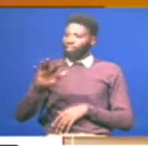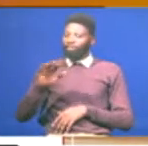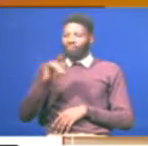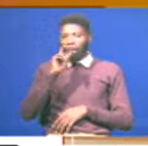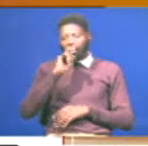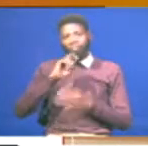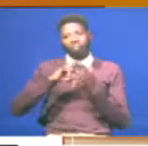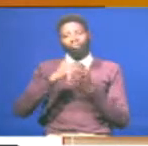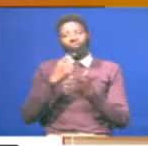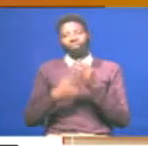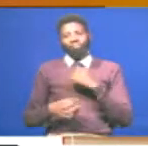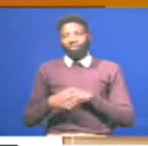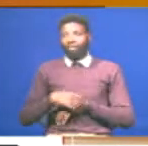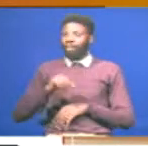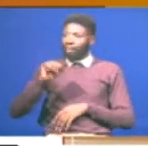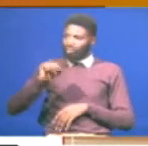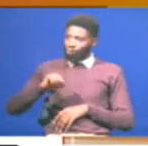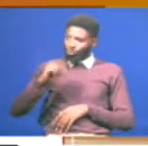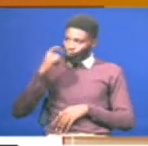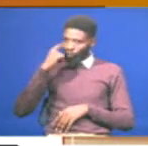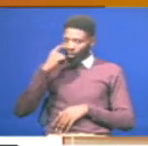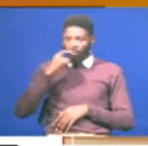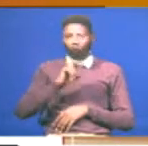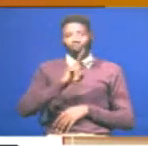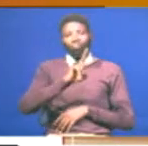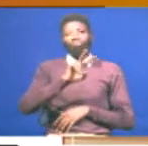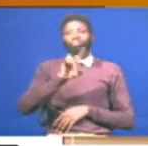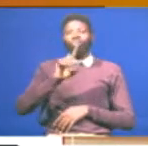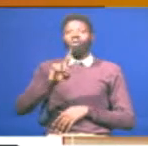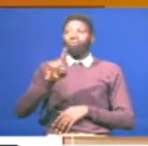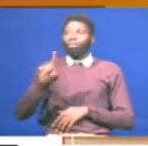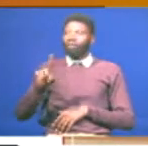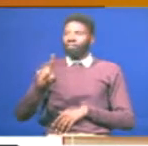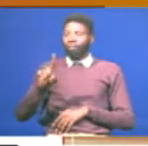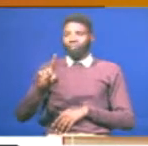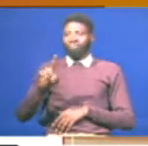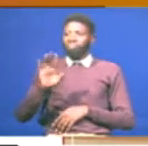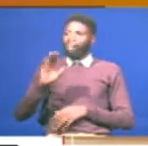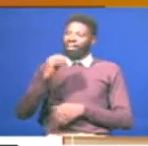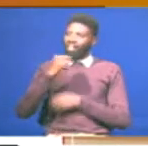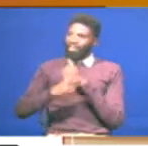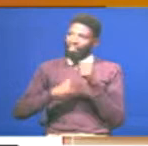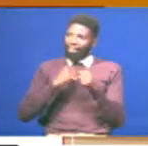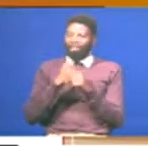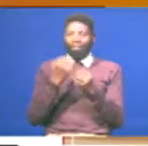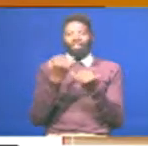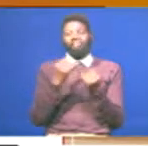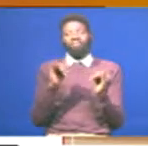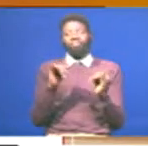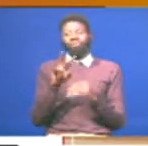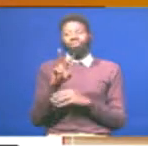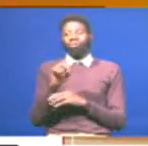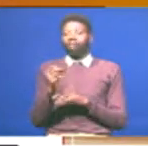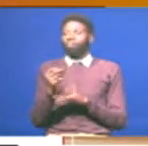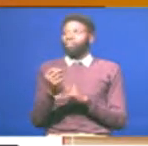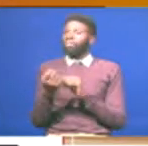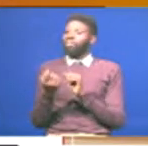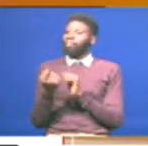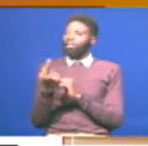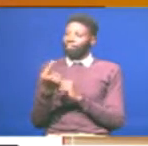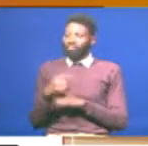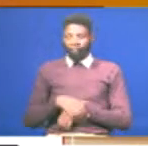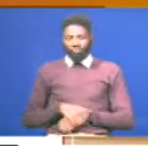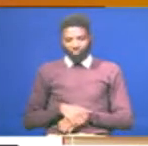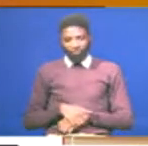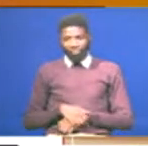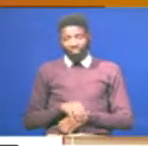mean? South Sudan is 211. The year of independence, 2011. Wow. Okay. So that's